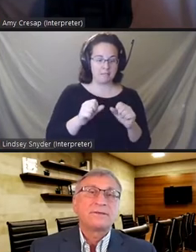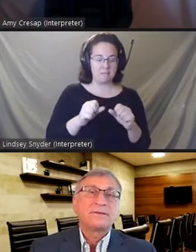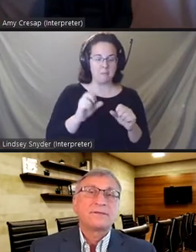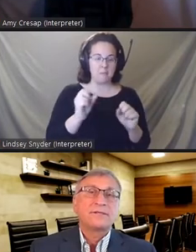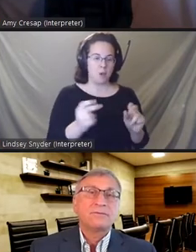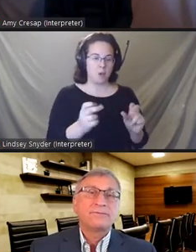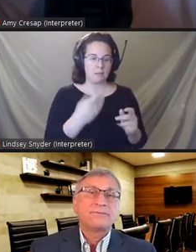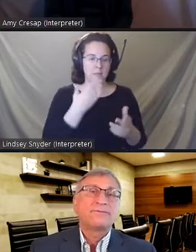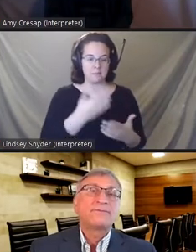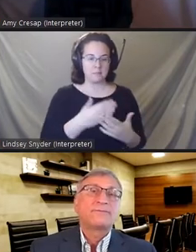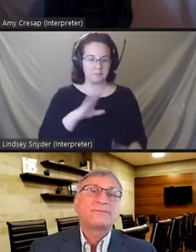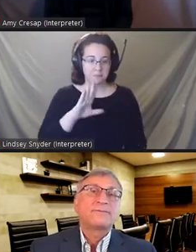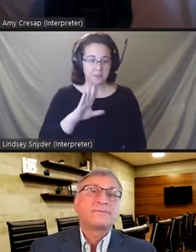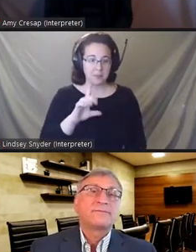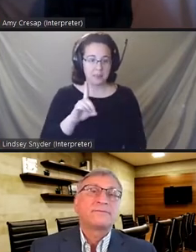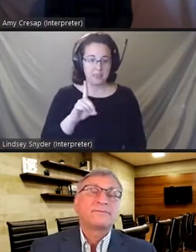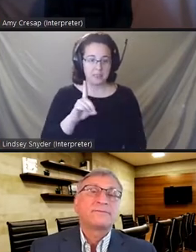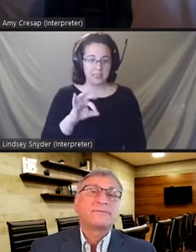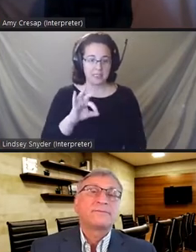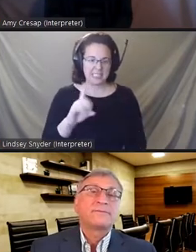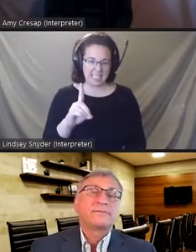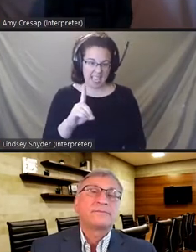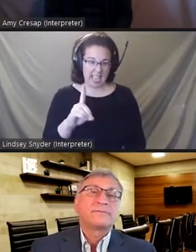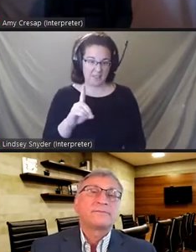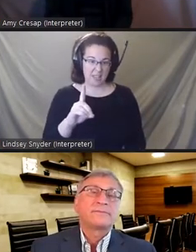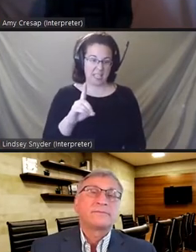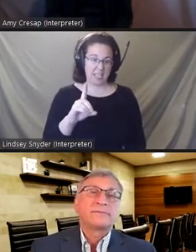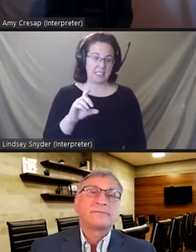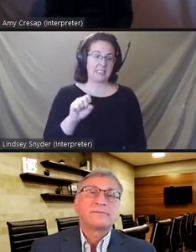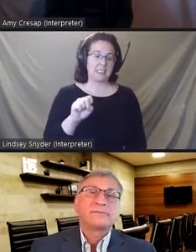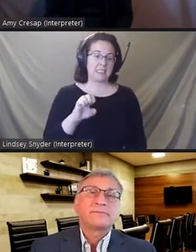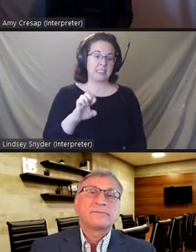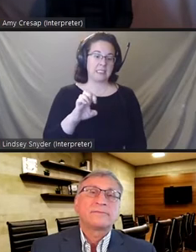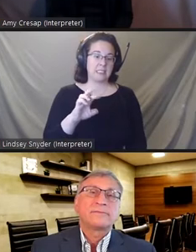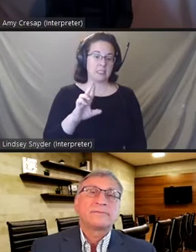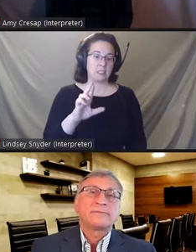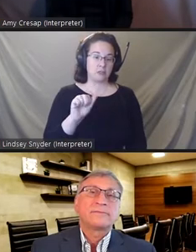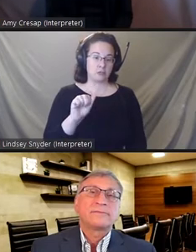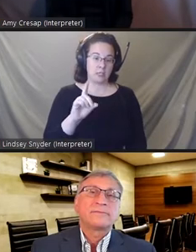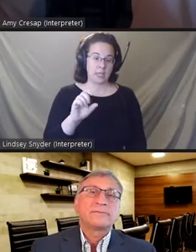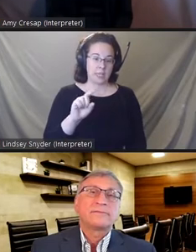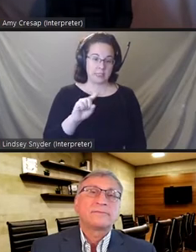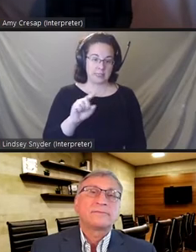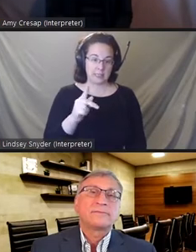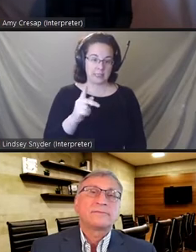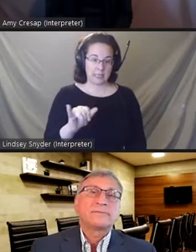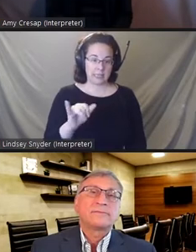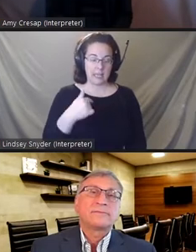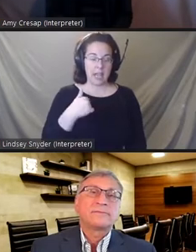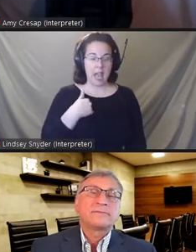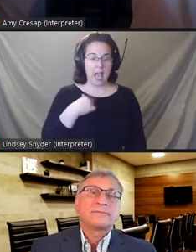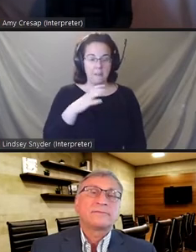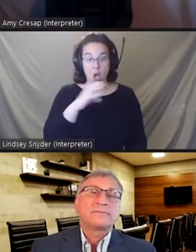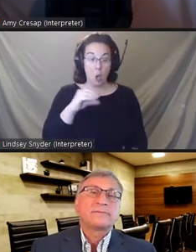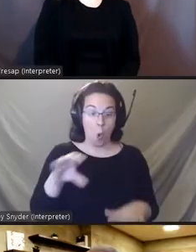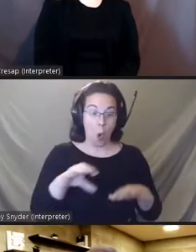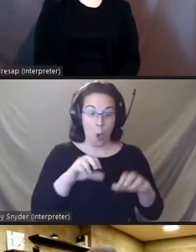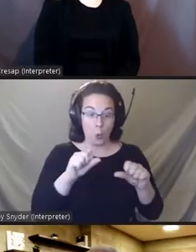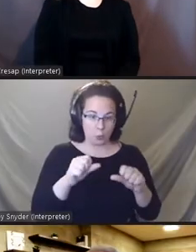you. This is David Saratsky from the FCC. I'm one of the co-hosts behind the